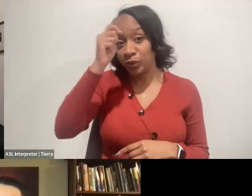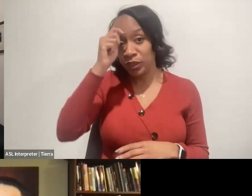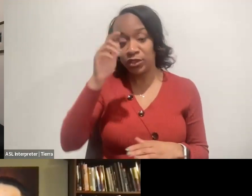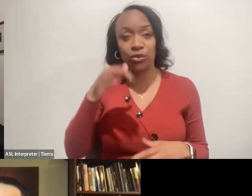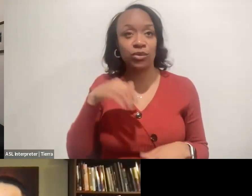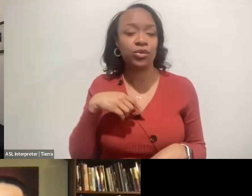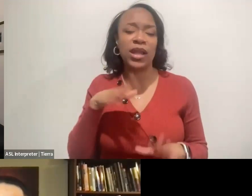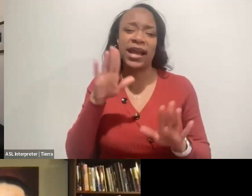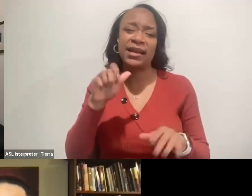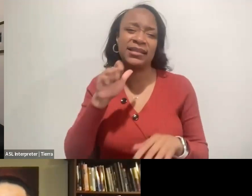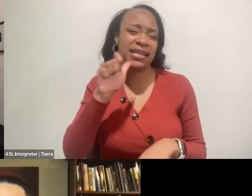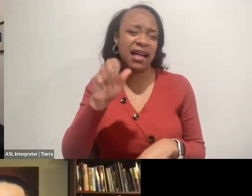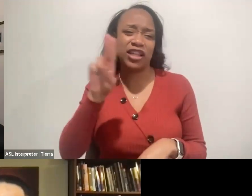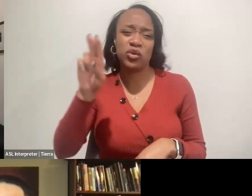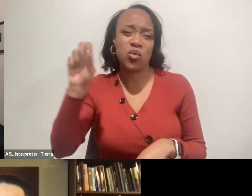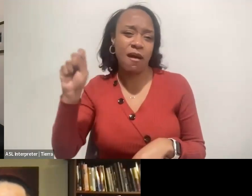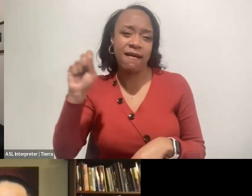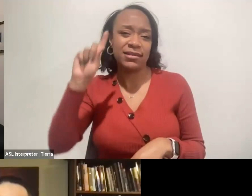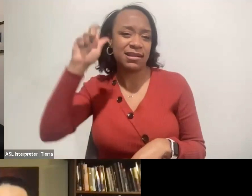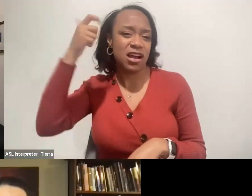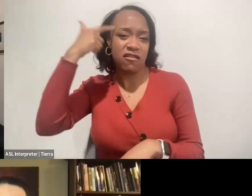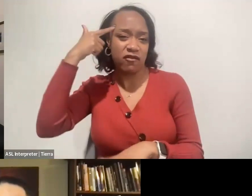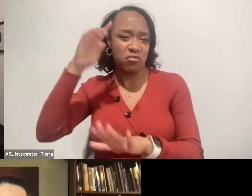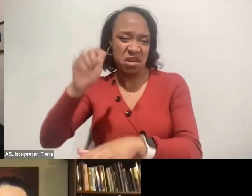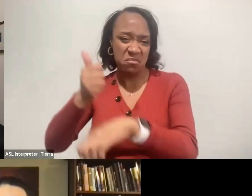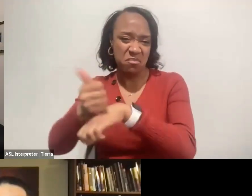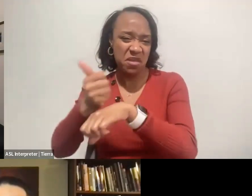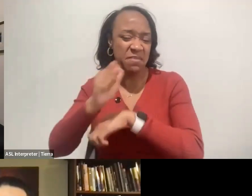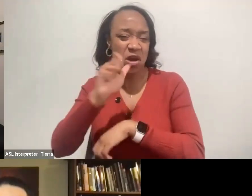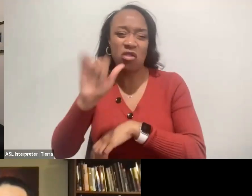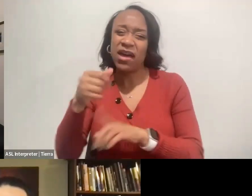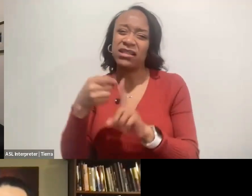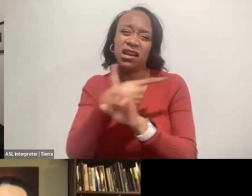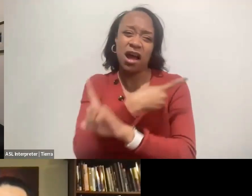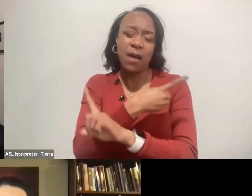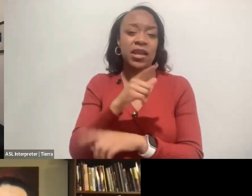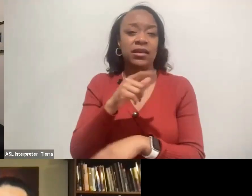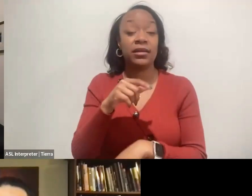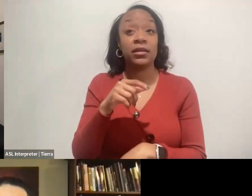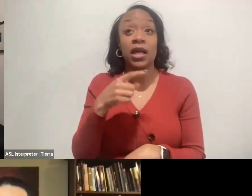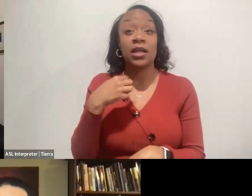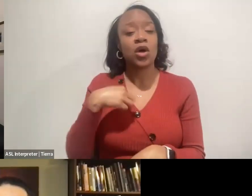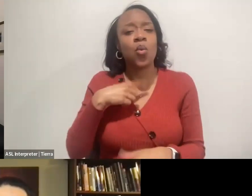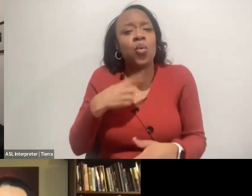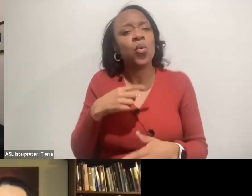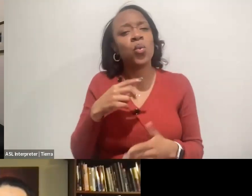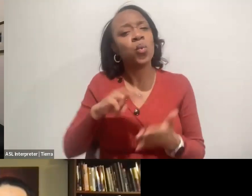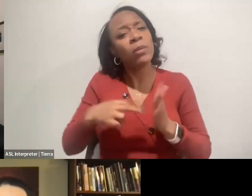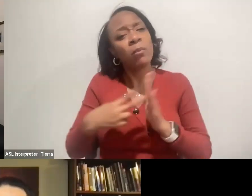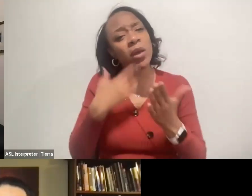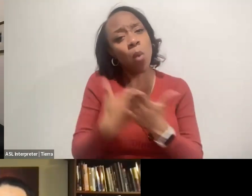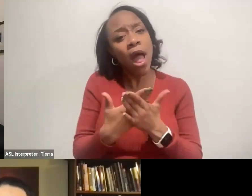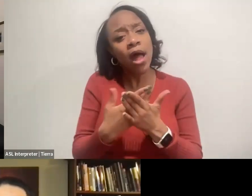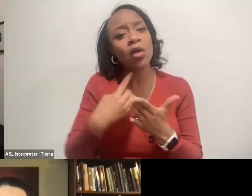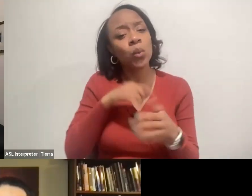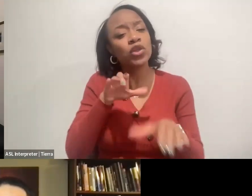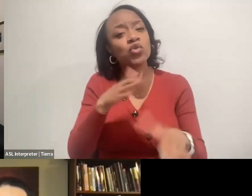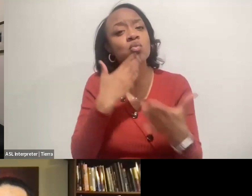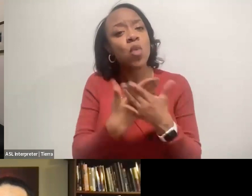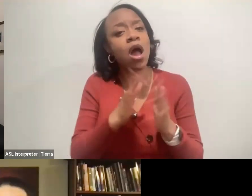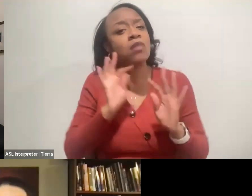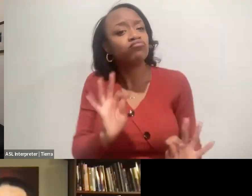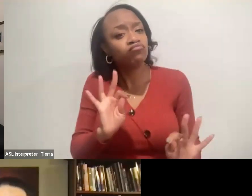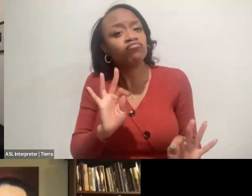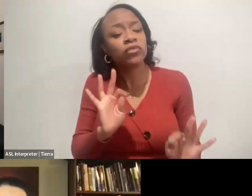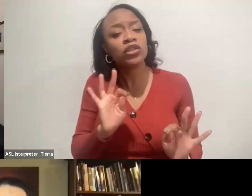government, that is an anomaly. That the default is that we mean well, we do well, and that's what we do in the